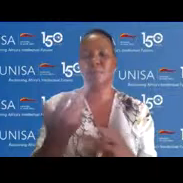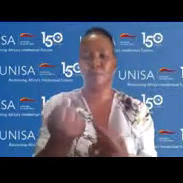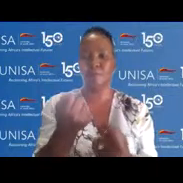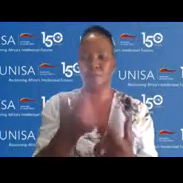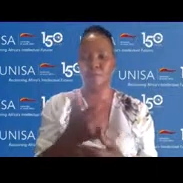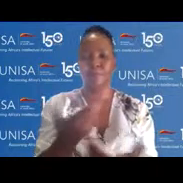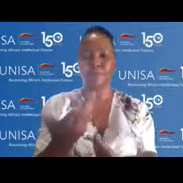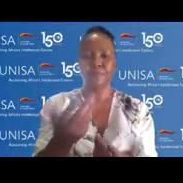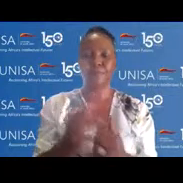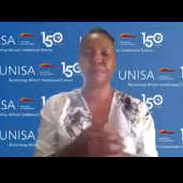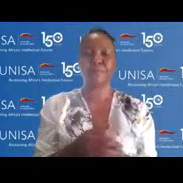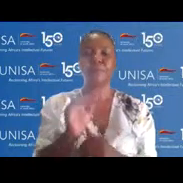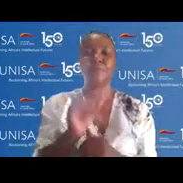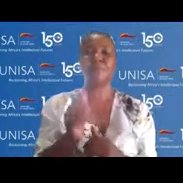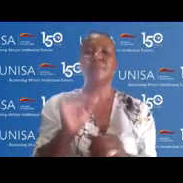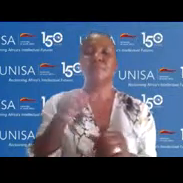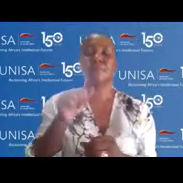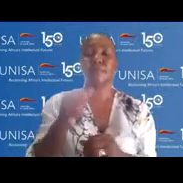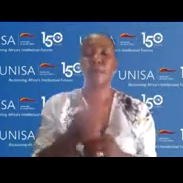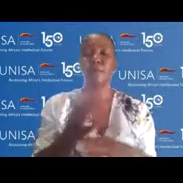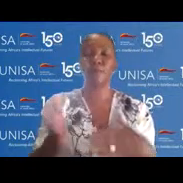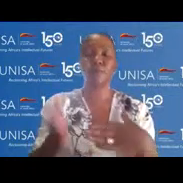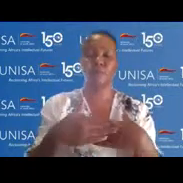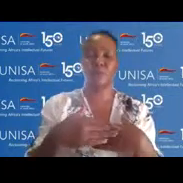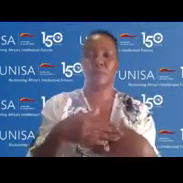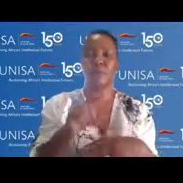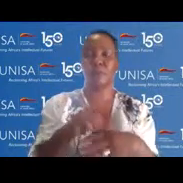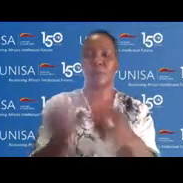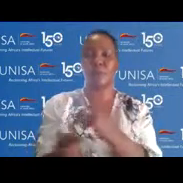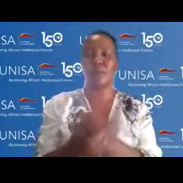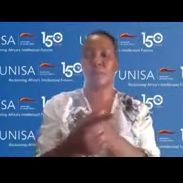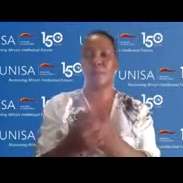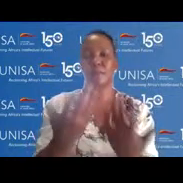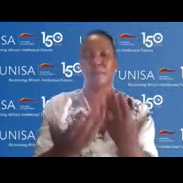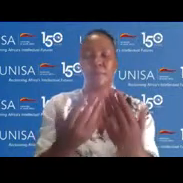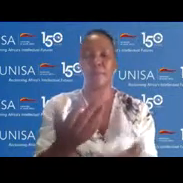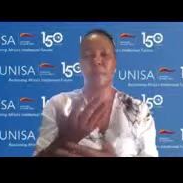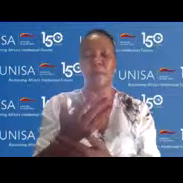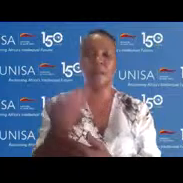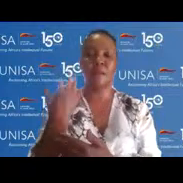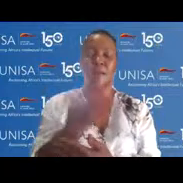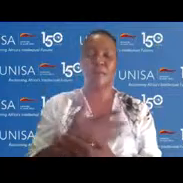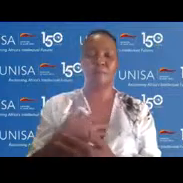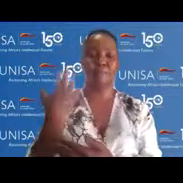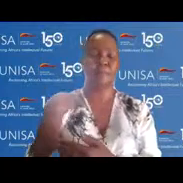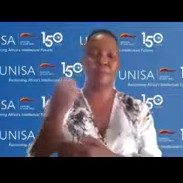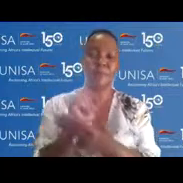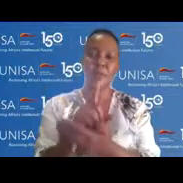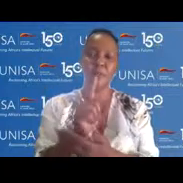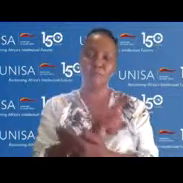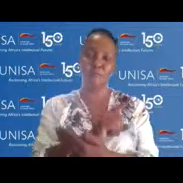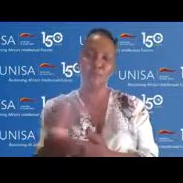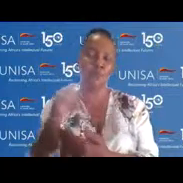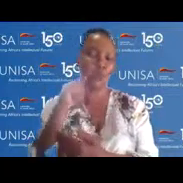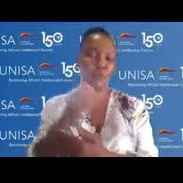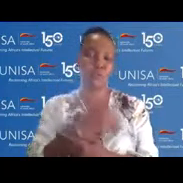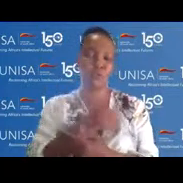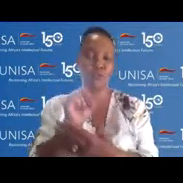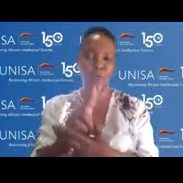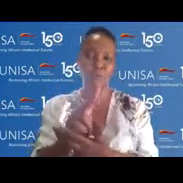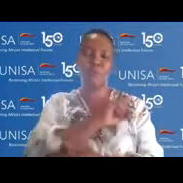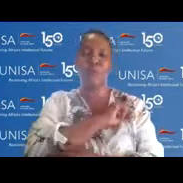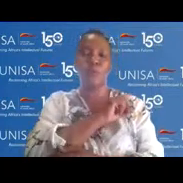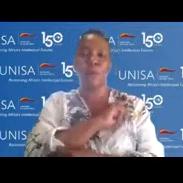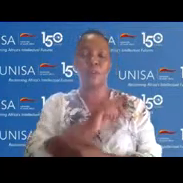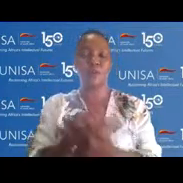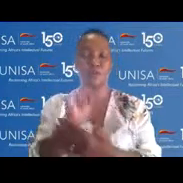then we will close up the session hopefully by sort of 11:30 to 11:45. The reason being, guys, 12 o'clock there is a